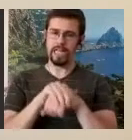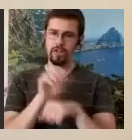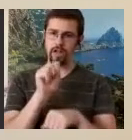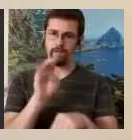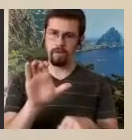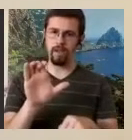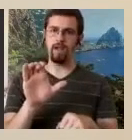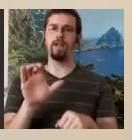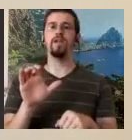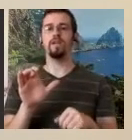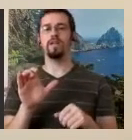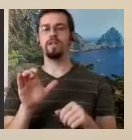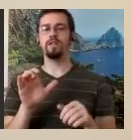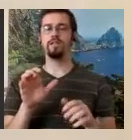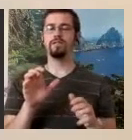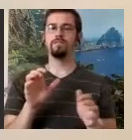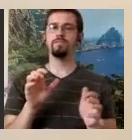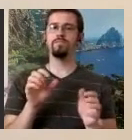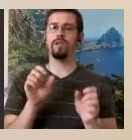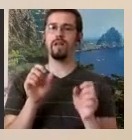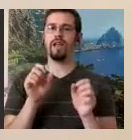will happen naturally, probably.